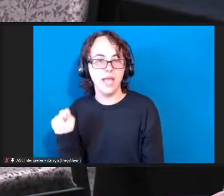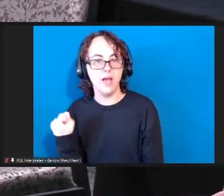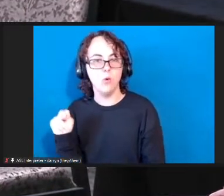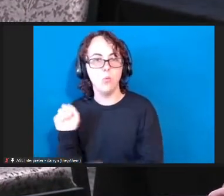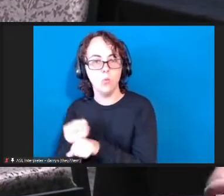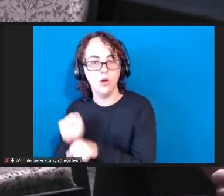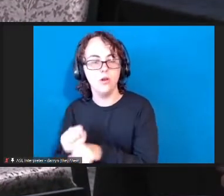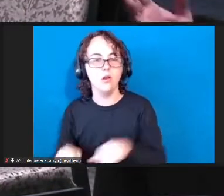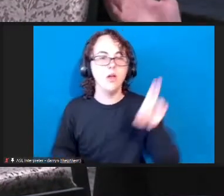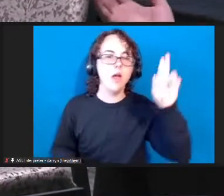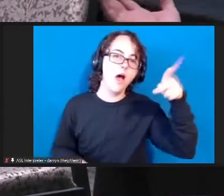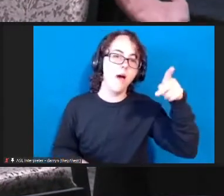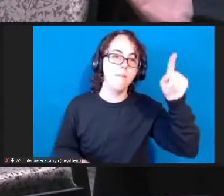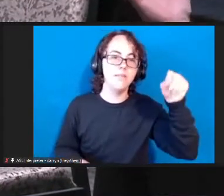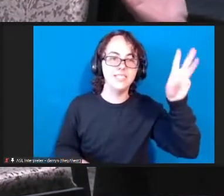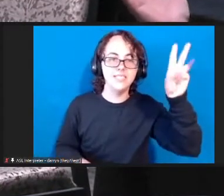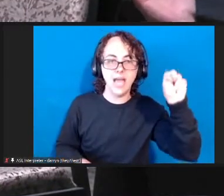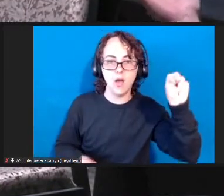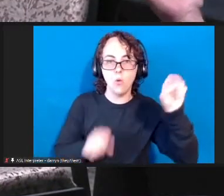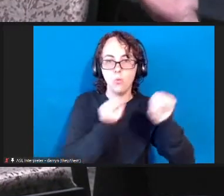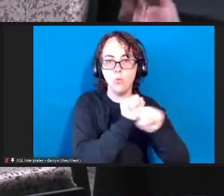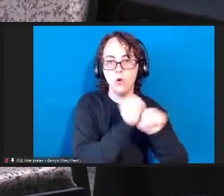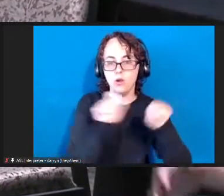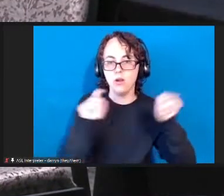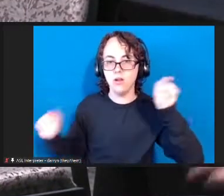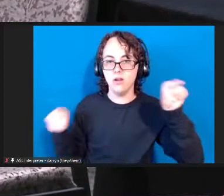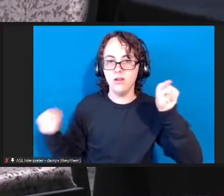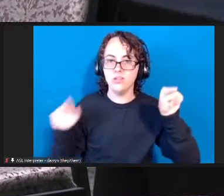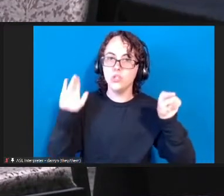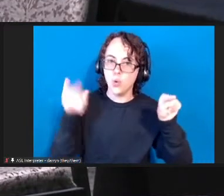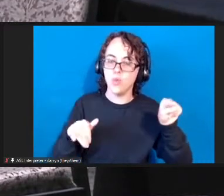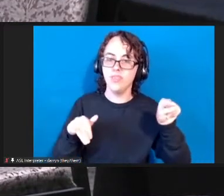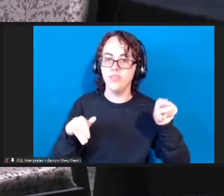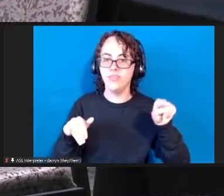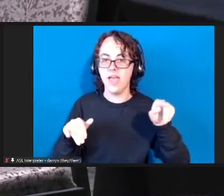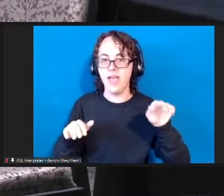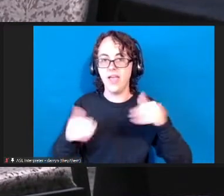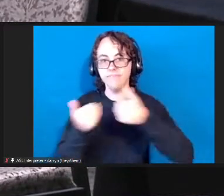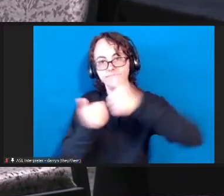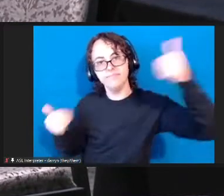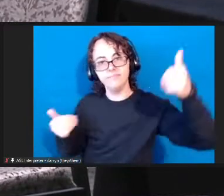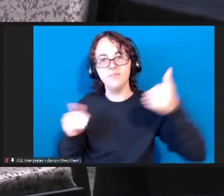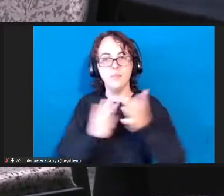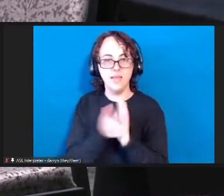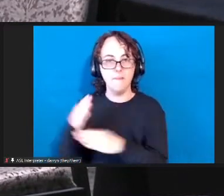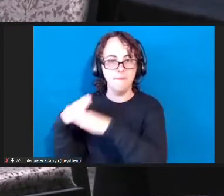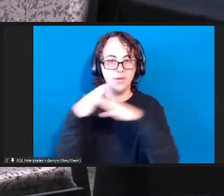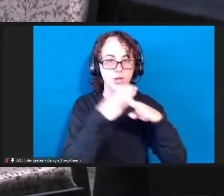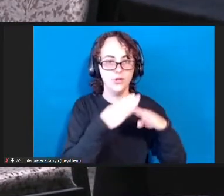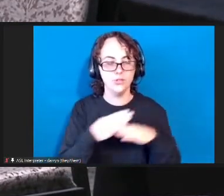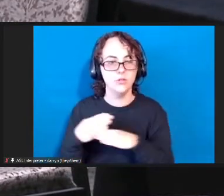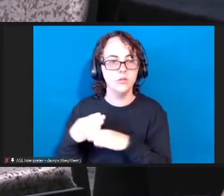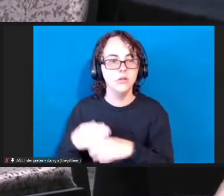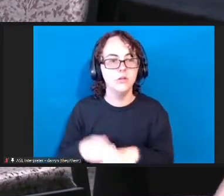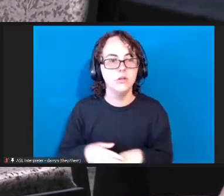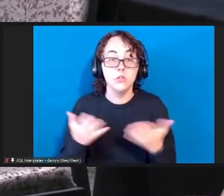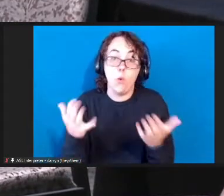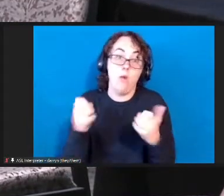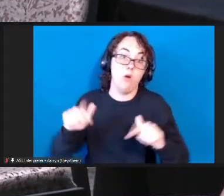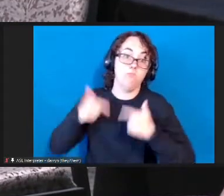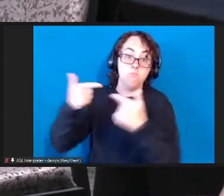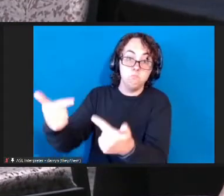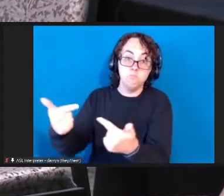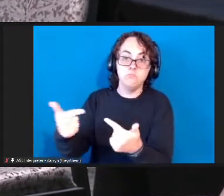ask to anybody who'd like to answer in the conversation, to you, sort of what is